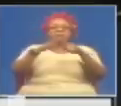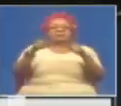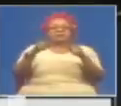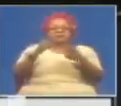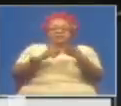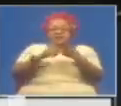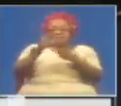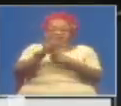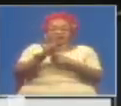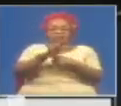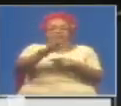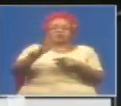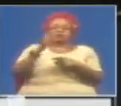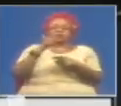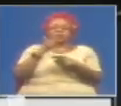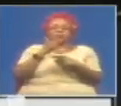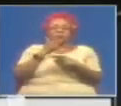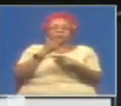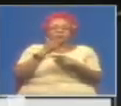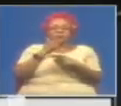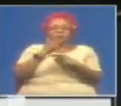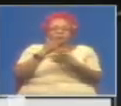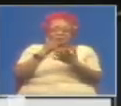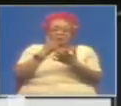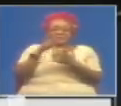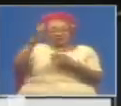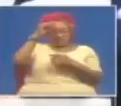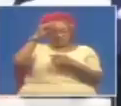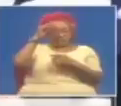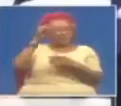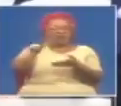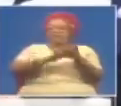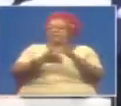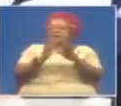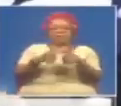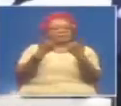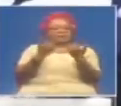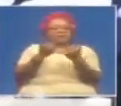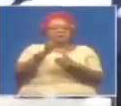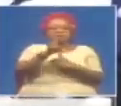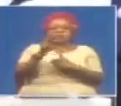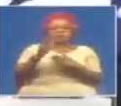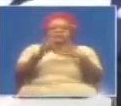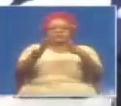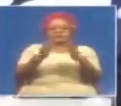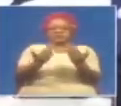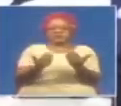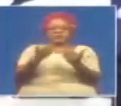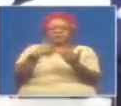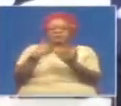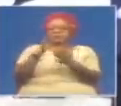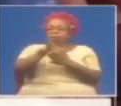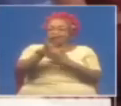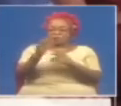ambao walikuwa serikali ya nusumkate, hakuna kazi iliendelea. The Kenya Kwanza leaders are discrediting calls by the